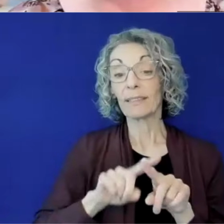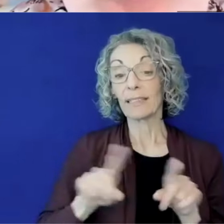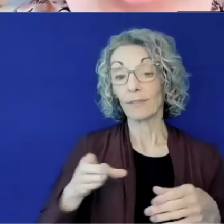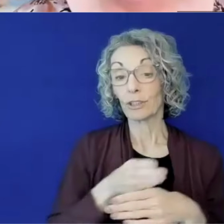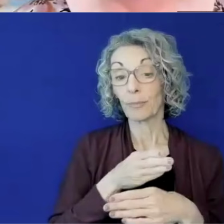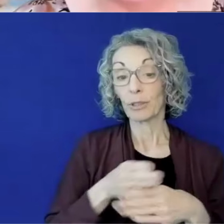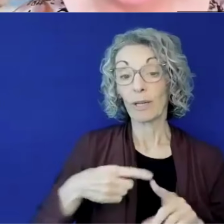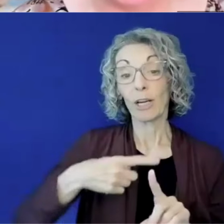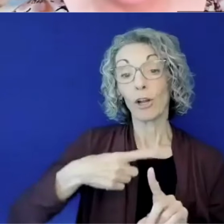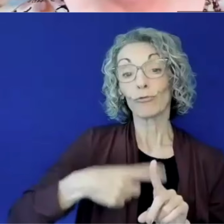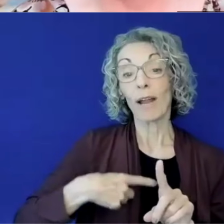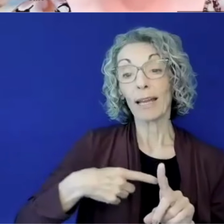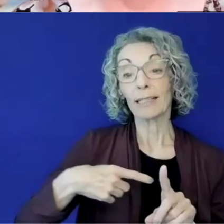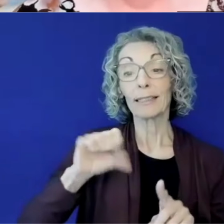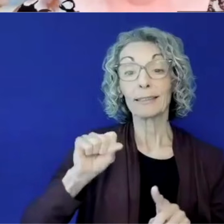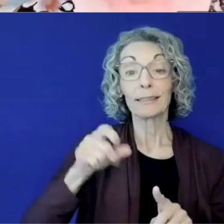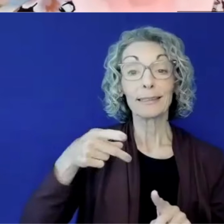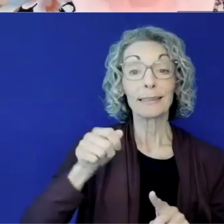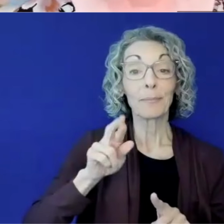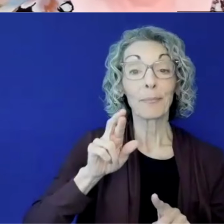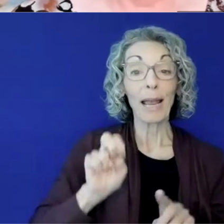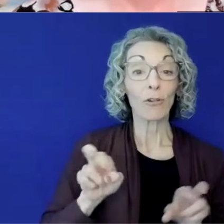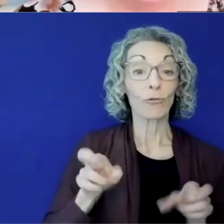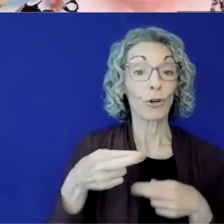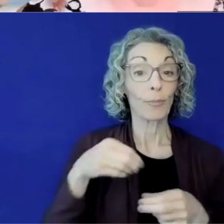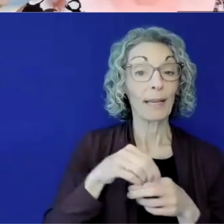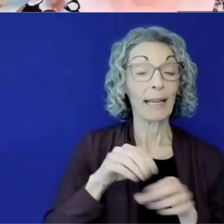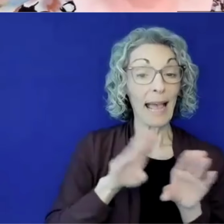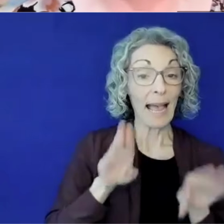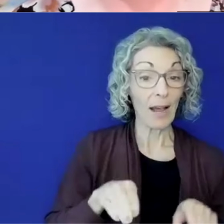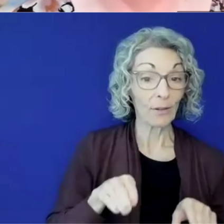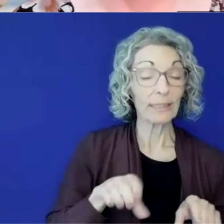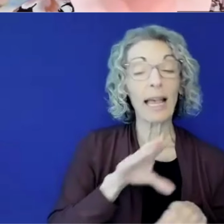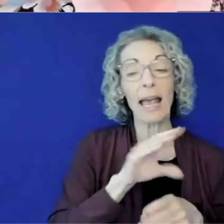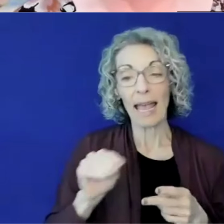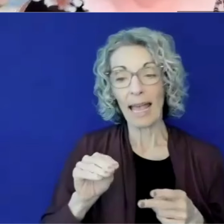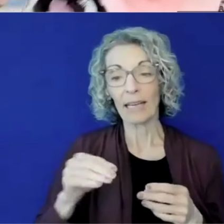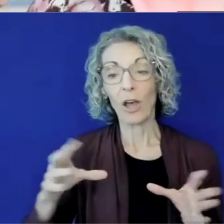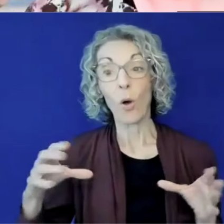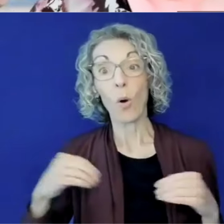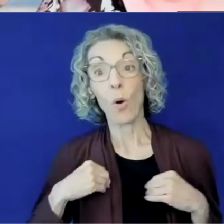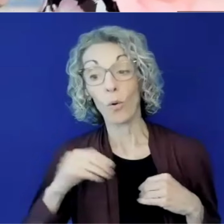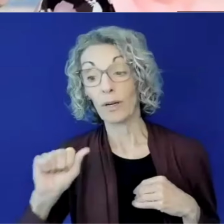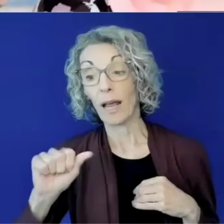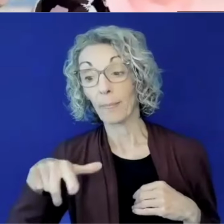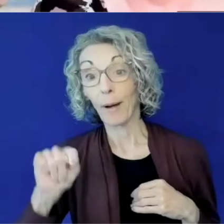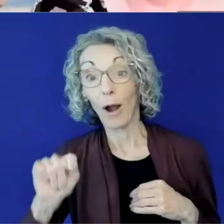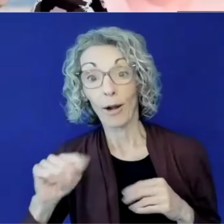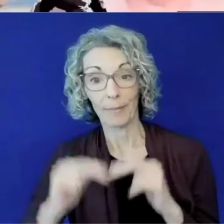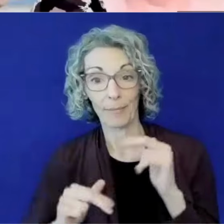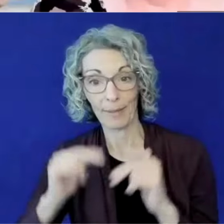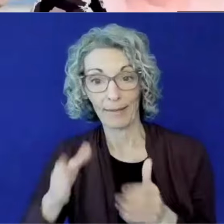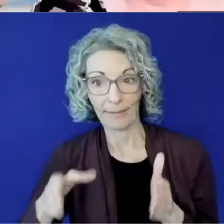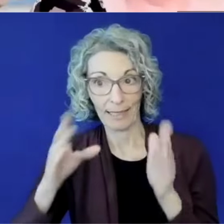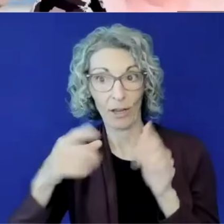out the spare room in my house and owning an apartment building that I'm renting to people.